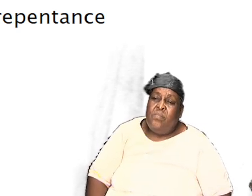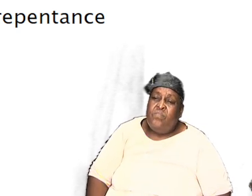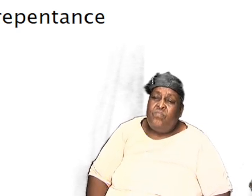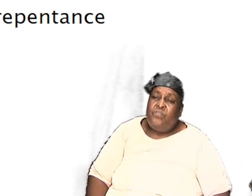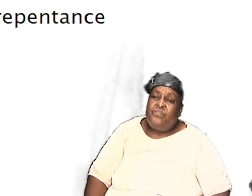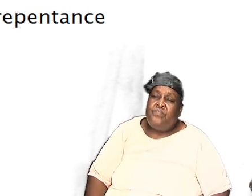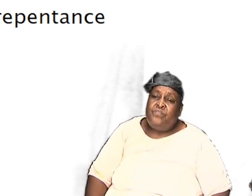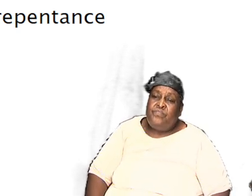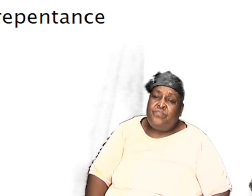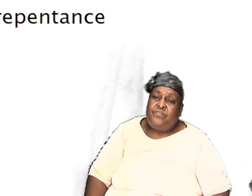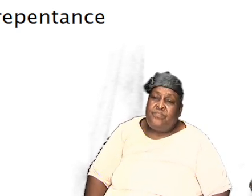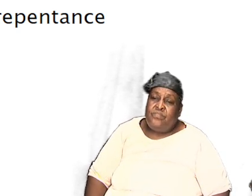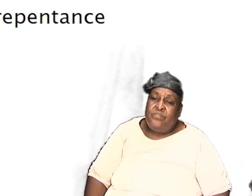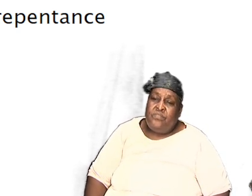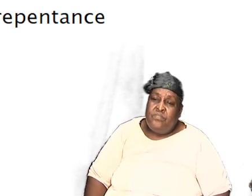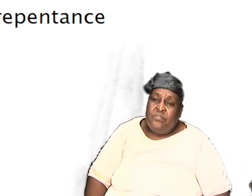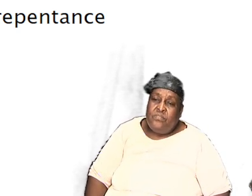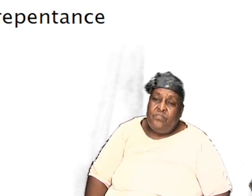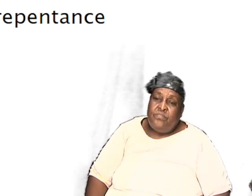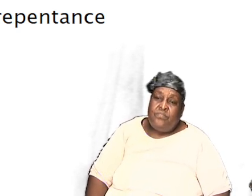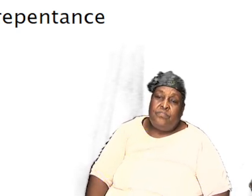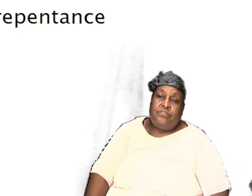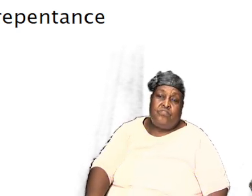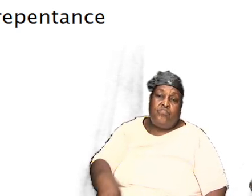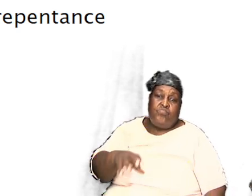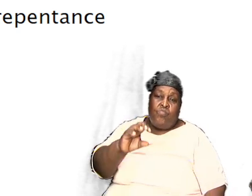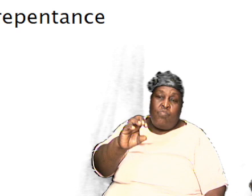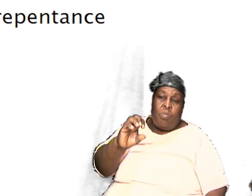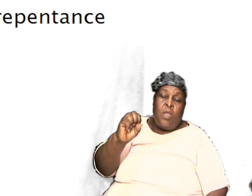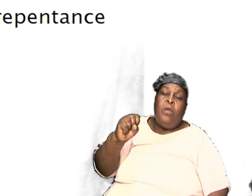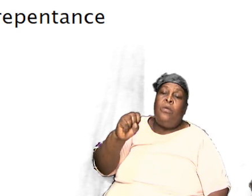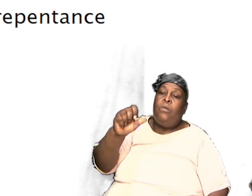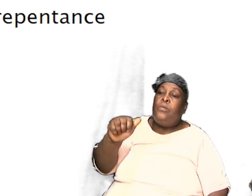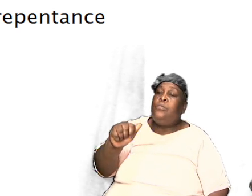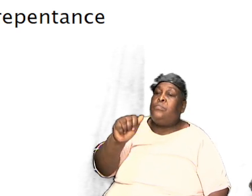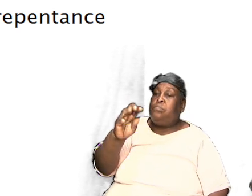Amen. And Samuel said unto